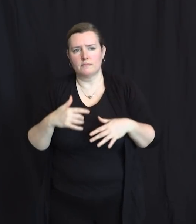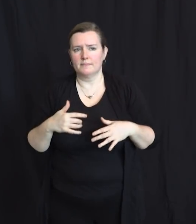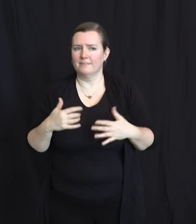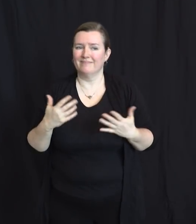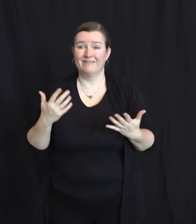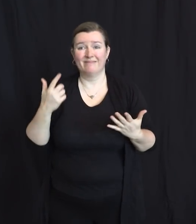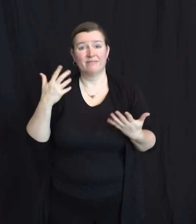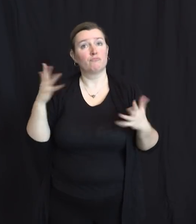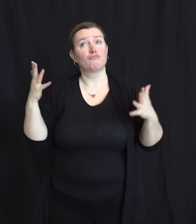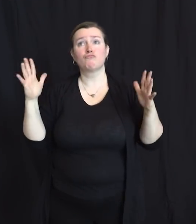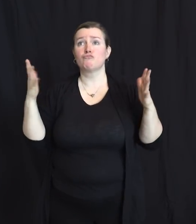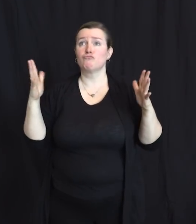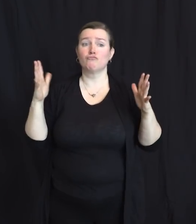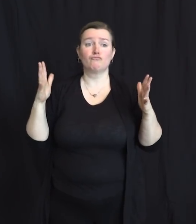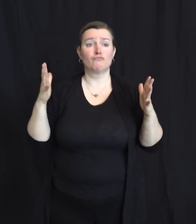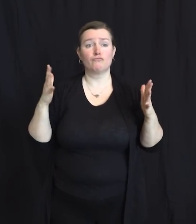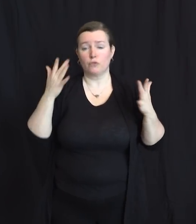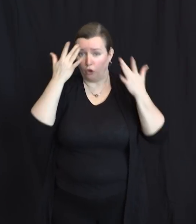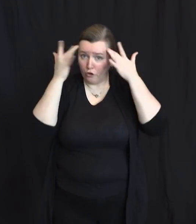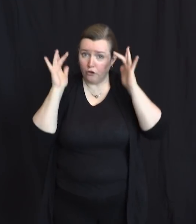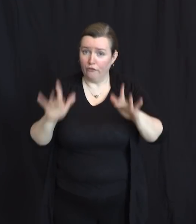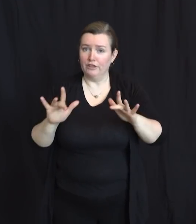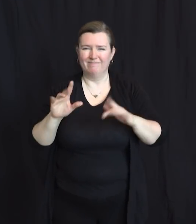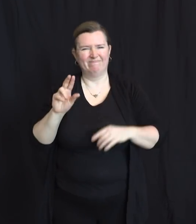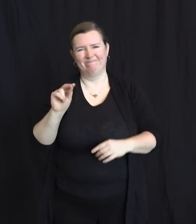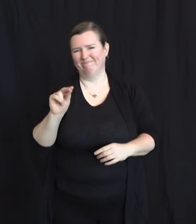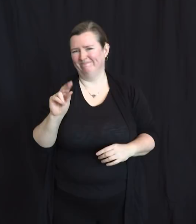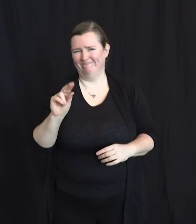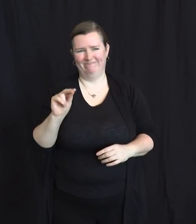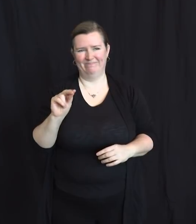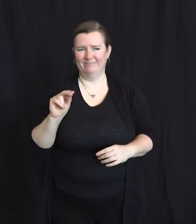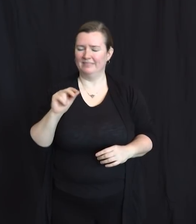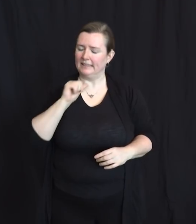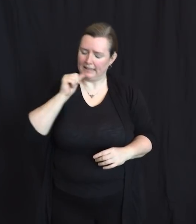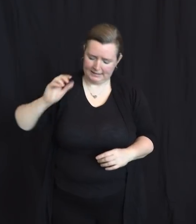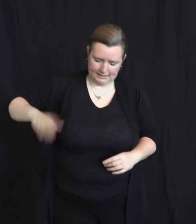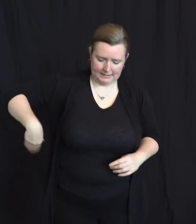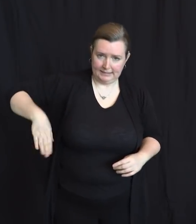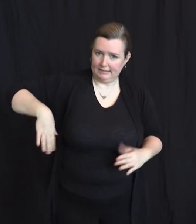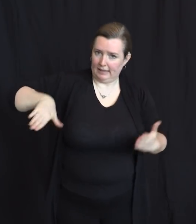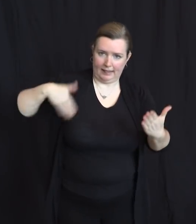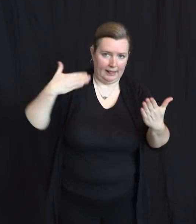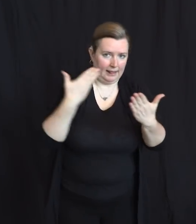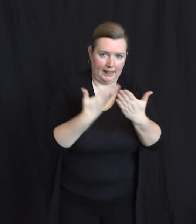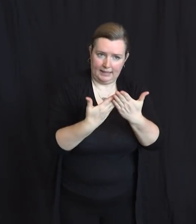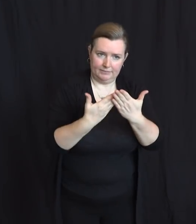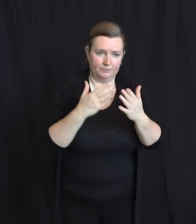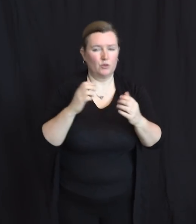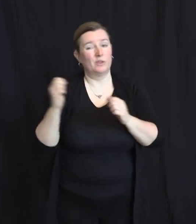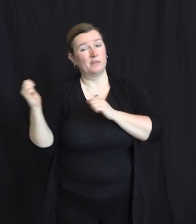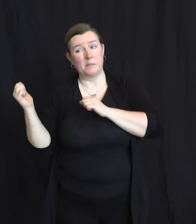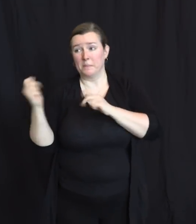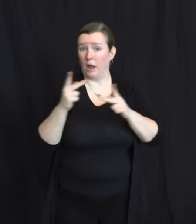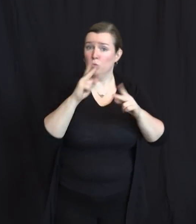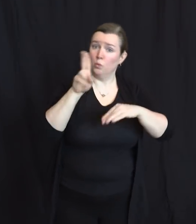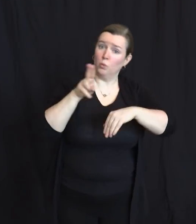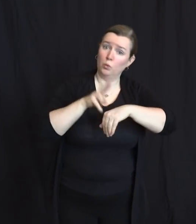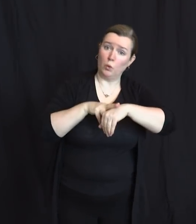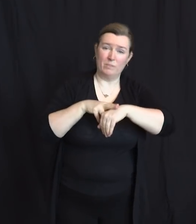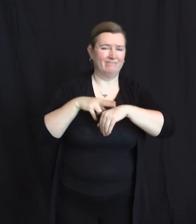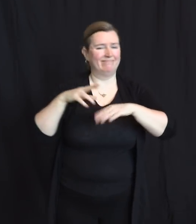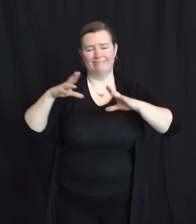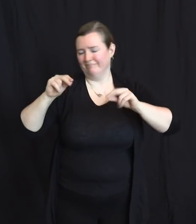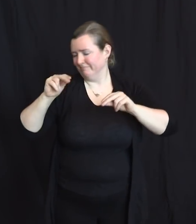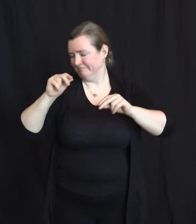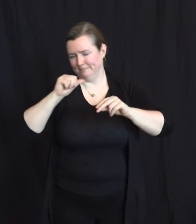distancing. I am not, and we're not in a position yet to begin reopening our state and jump-starting our economy. I still think that's weeks